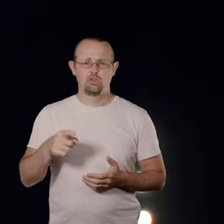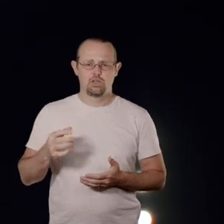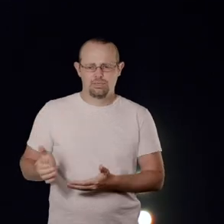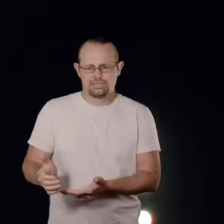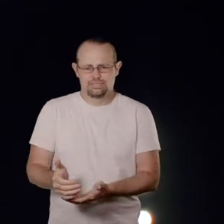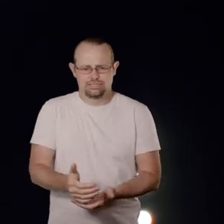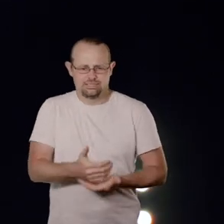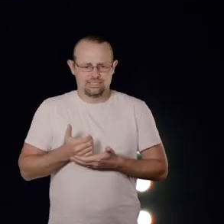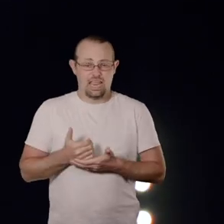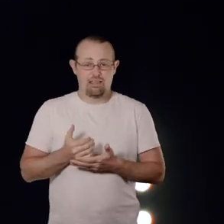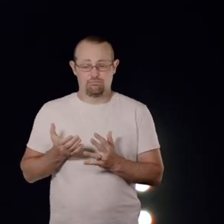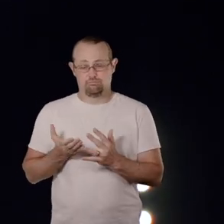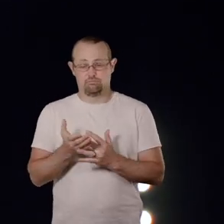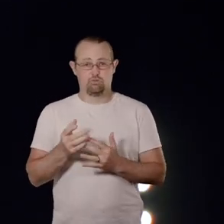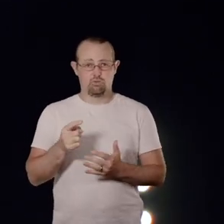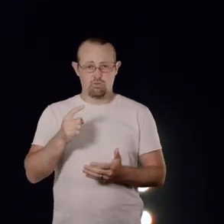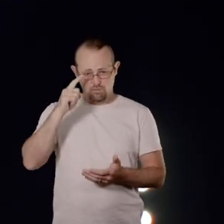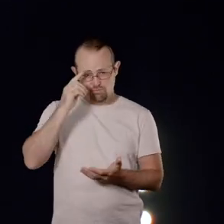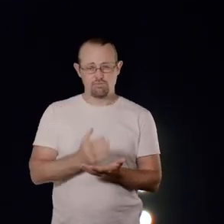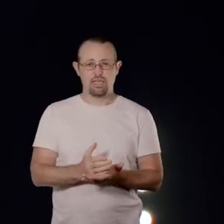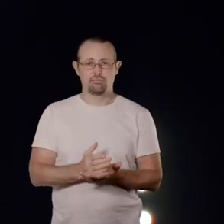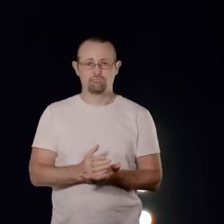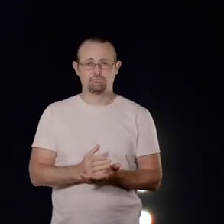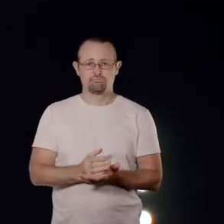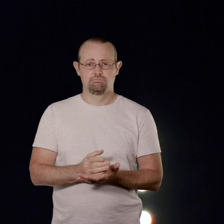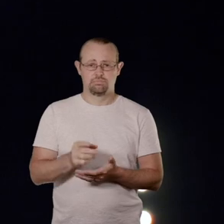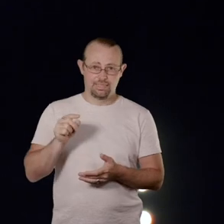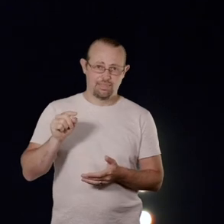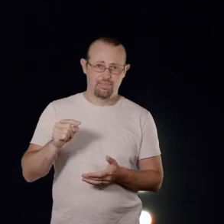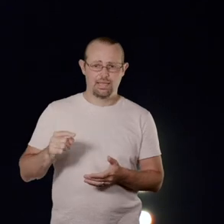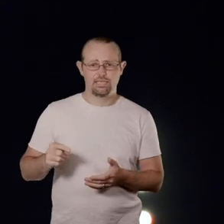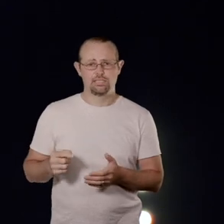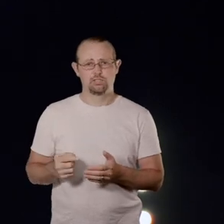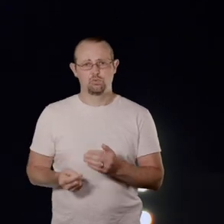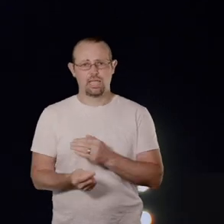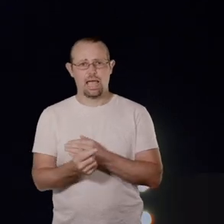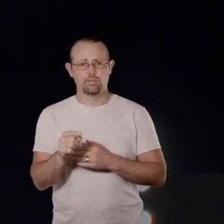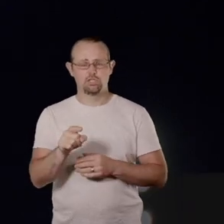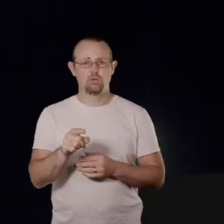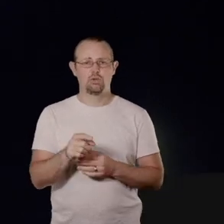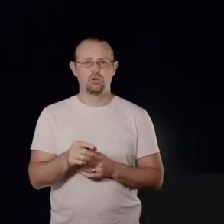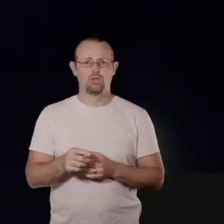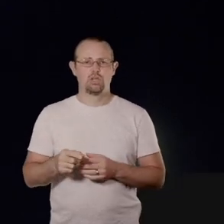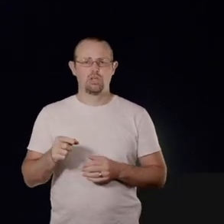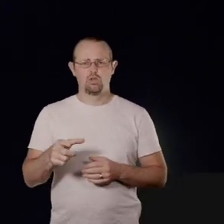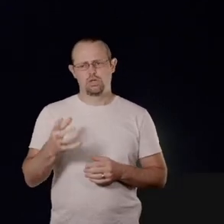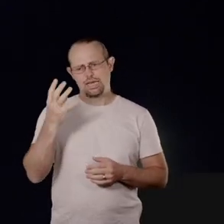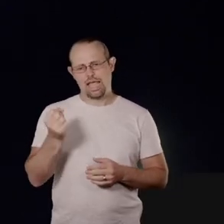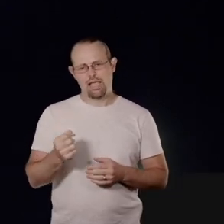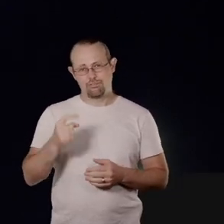by faith, which is just what's happened to you. We see that in Ephesians 2 verse 8. You can have faith as your